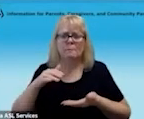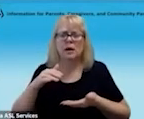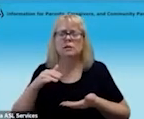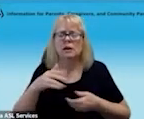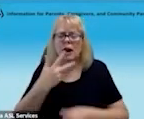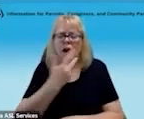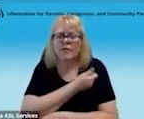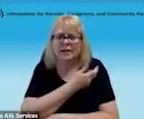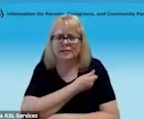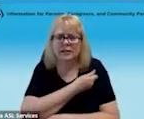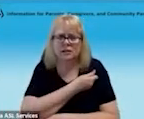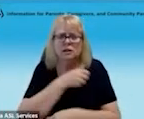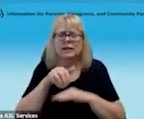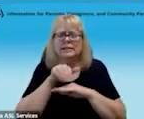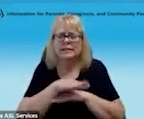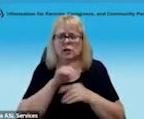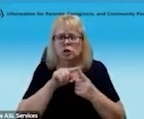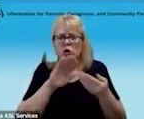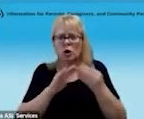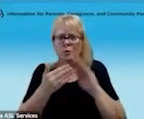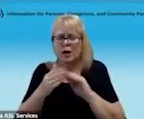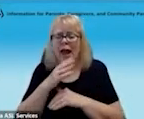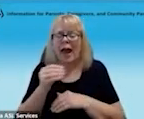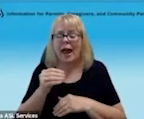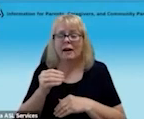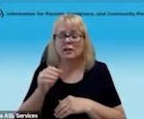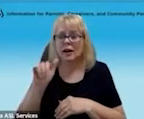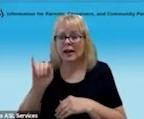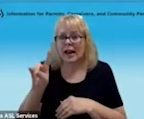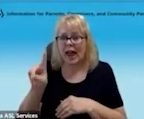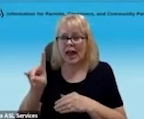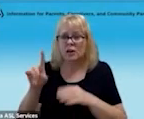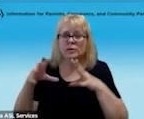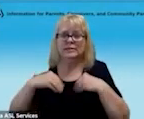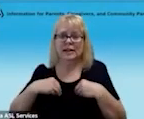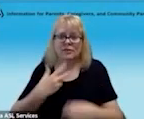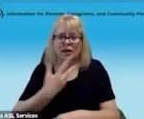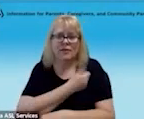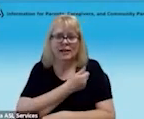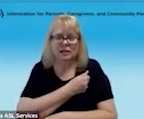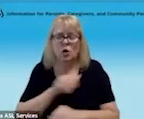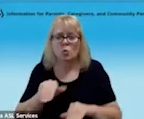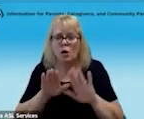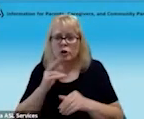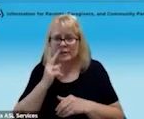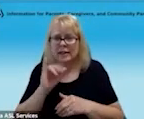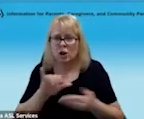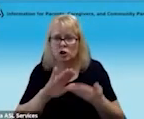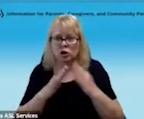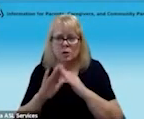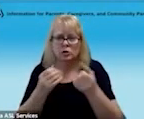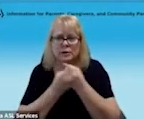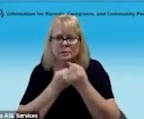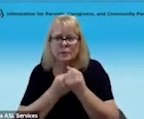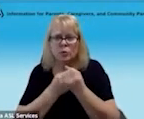This here shows this is one of our supervisors and managers receiving the first shipment of COVID vaccine out in one of those